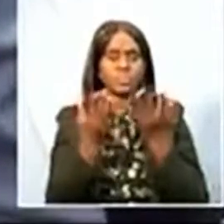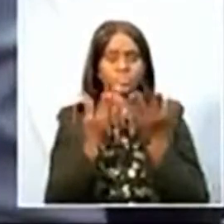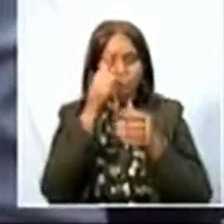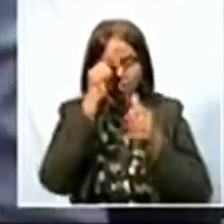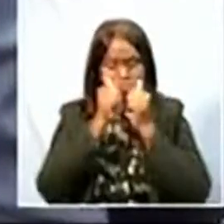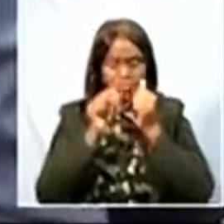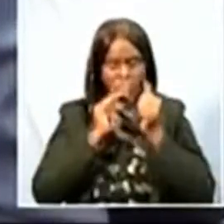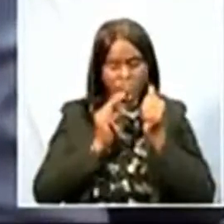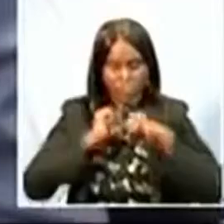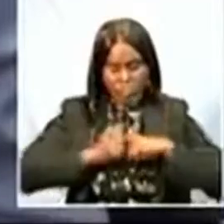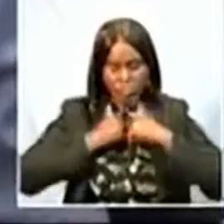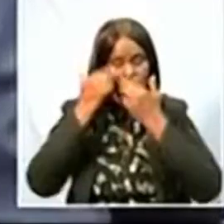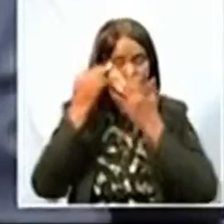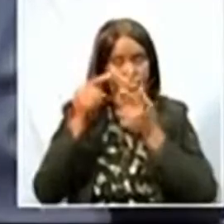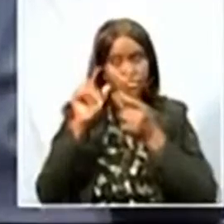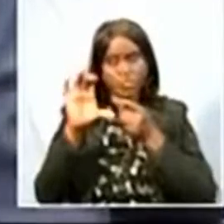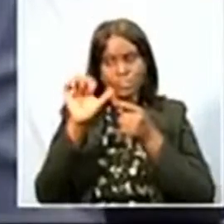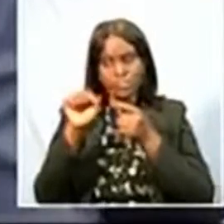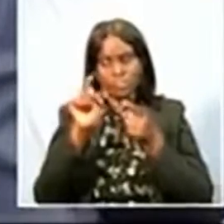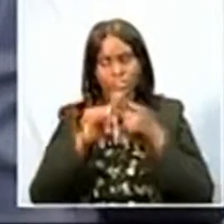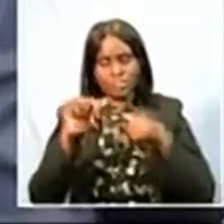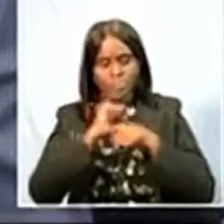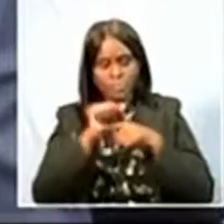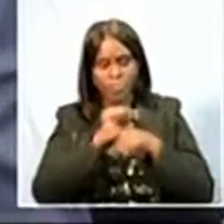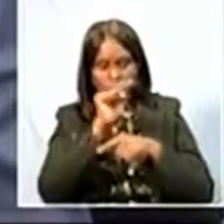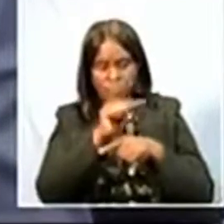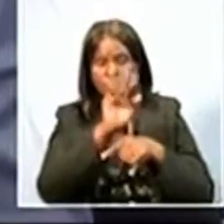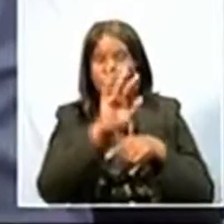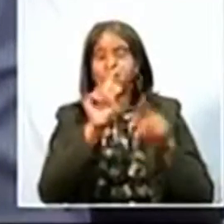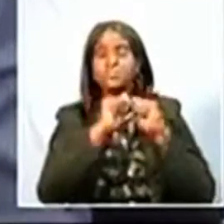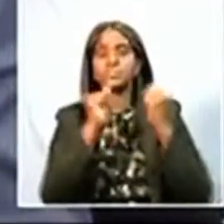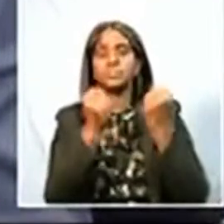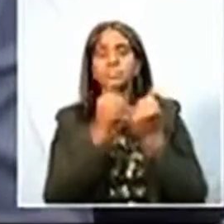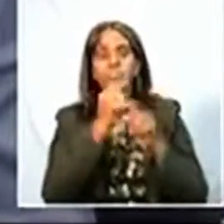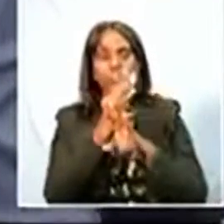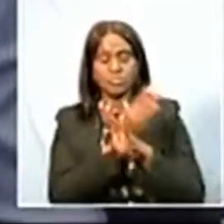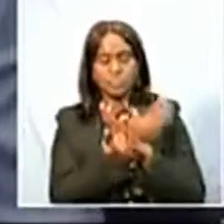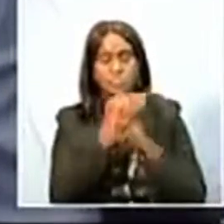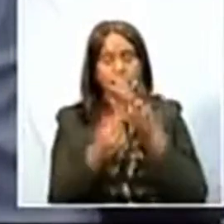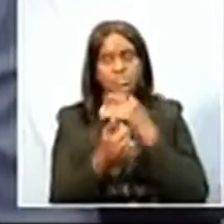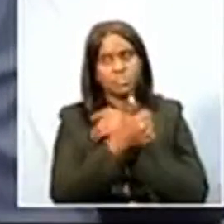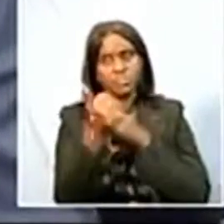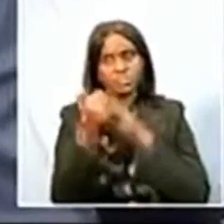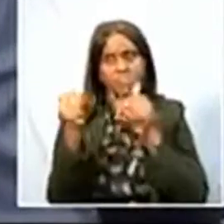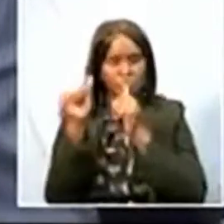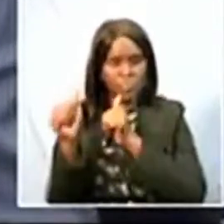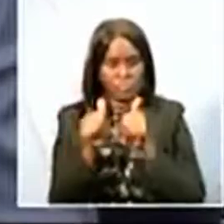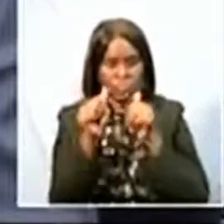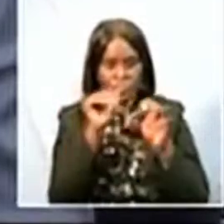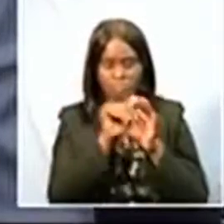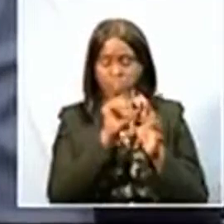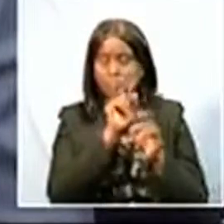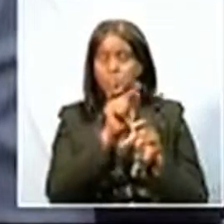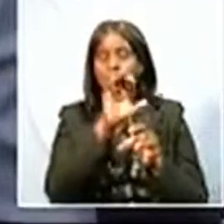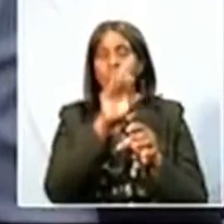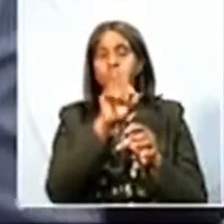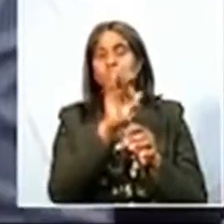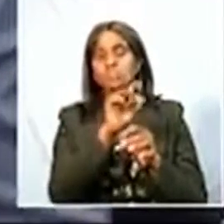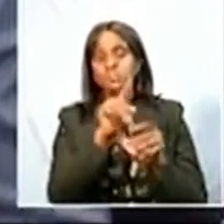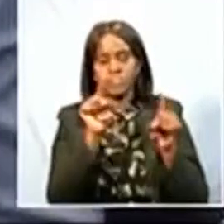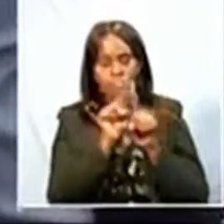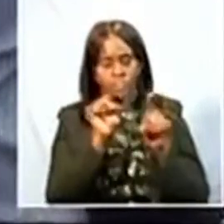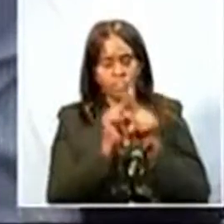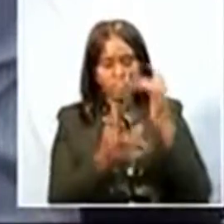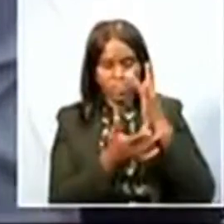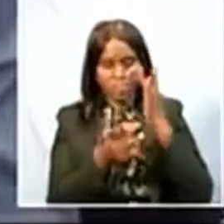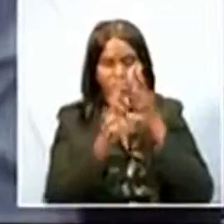Because we expected the CS to orient his team before any action on CDF. And this